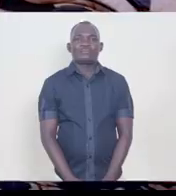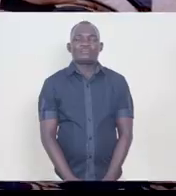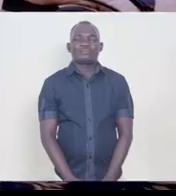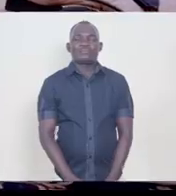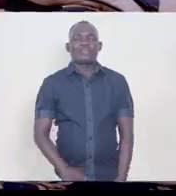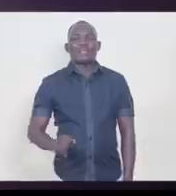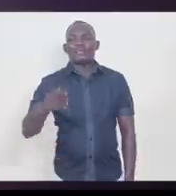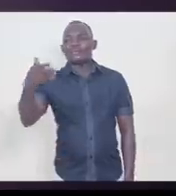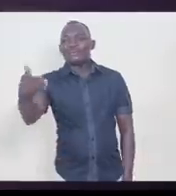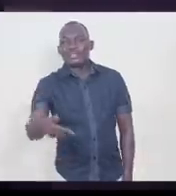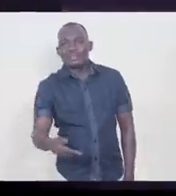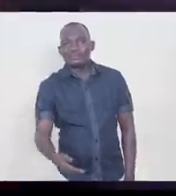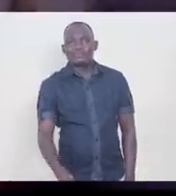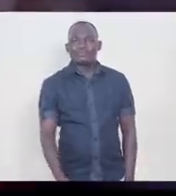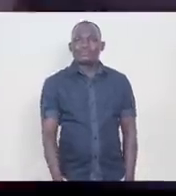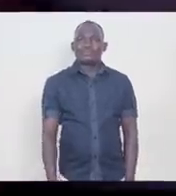Welcome, Coco.